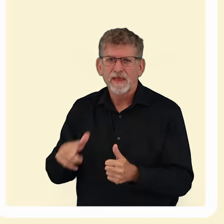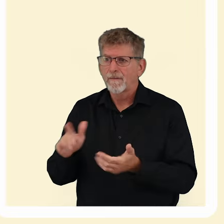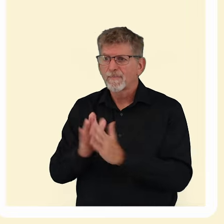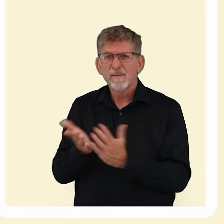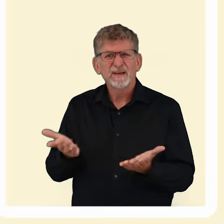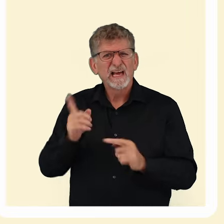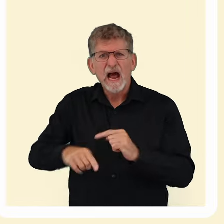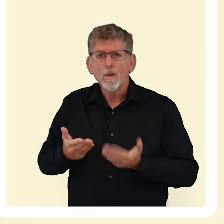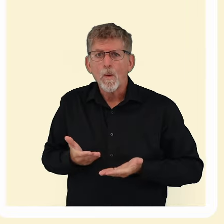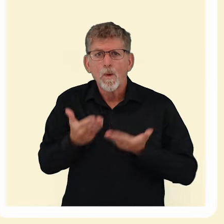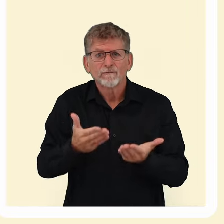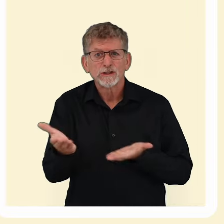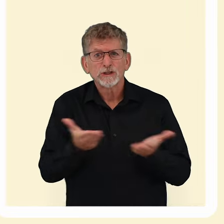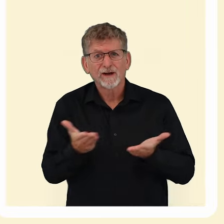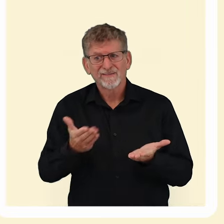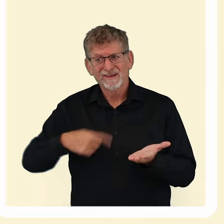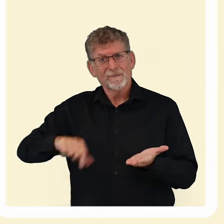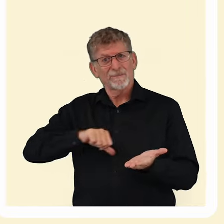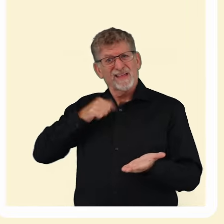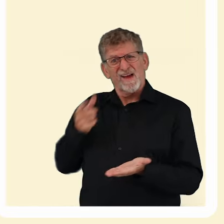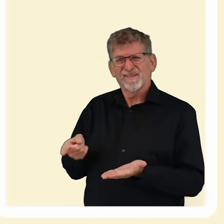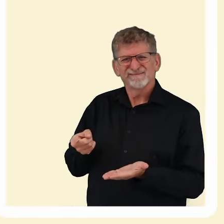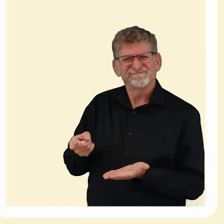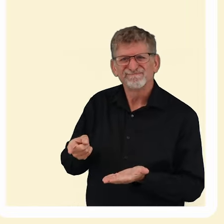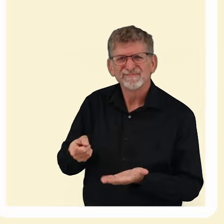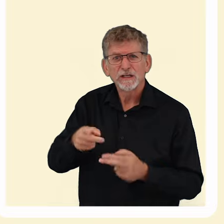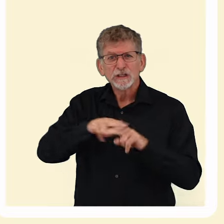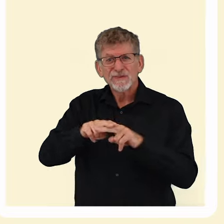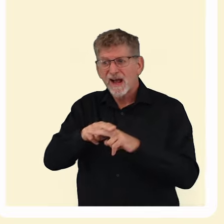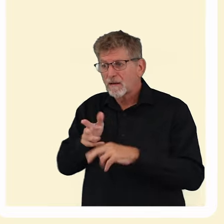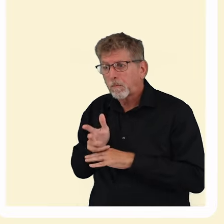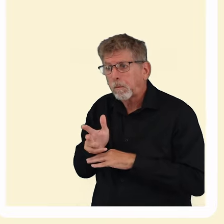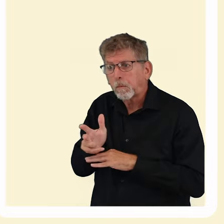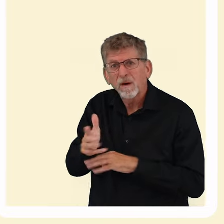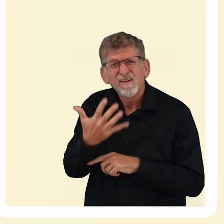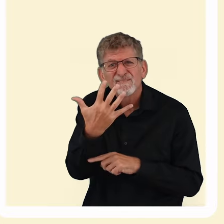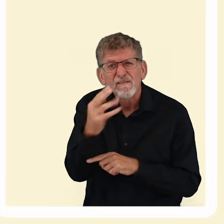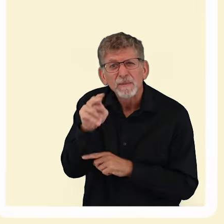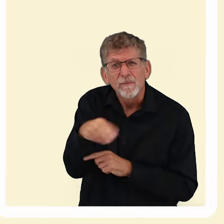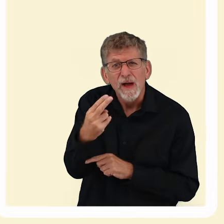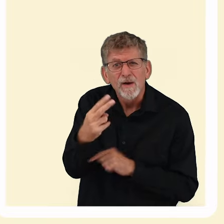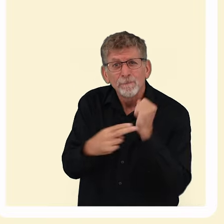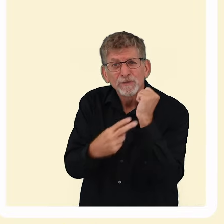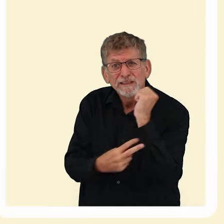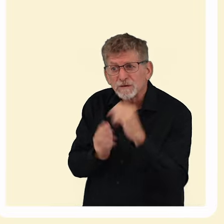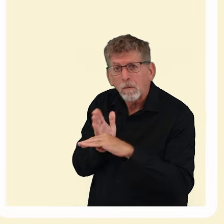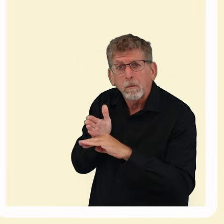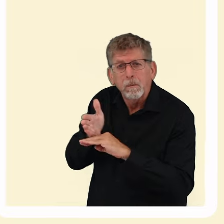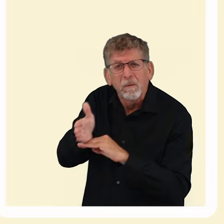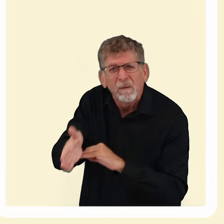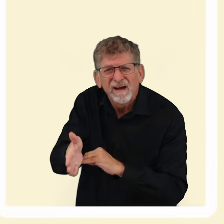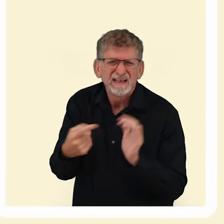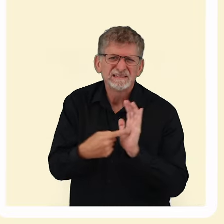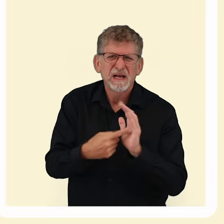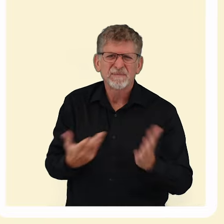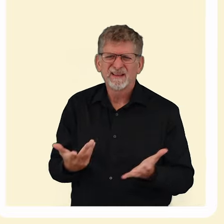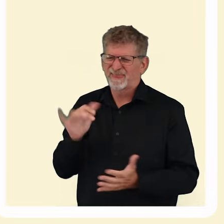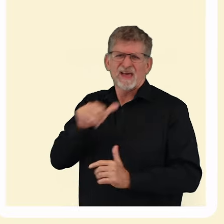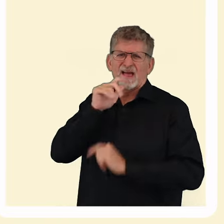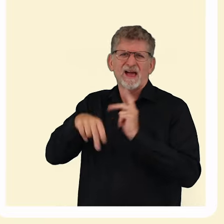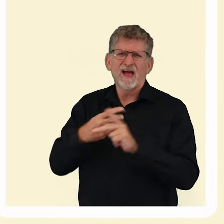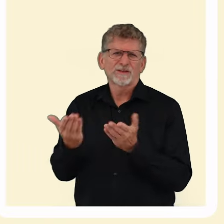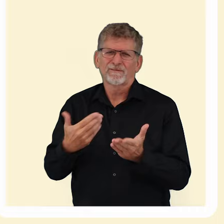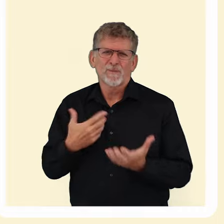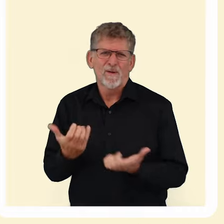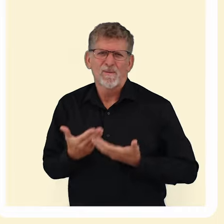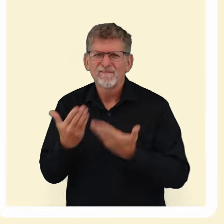trains operate at 5 miles an hour on a bridge, for example, that's not the kind of service we want to offer. And also, safety is paramount in everything